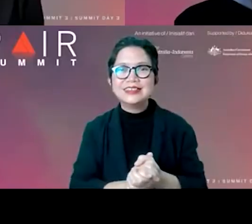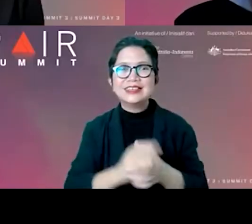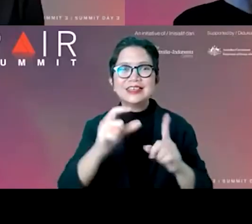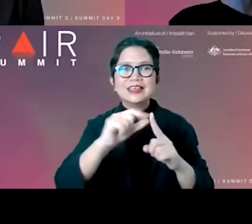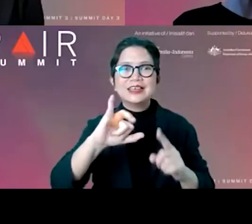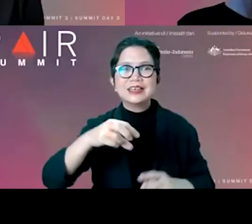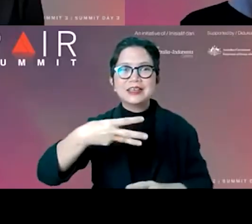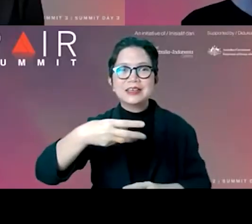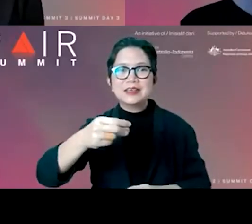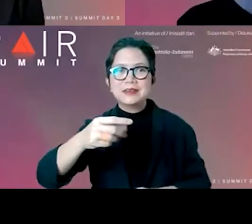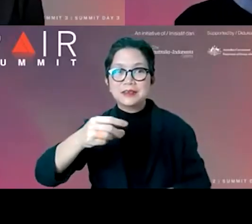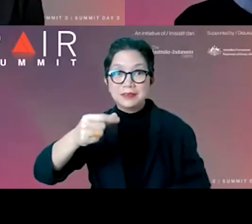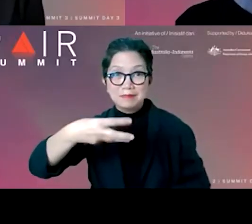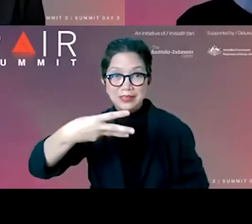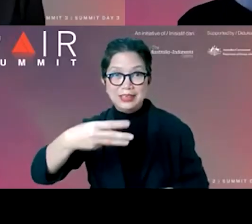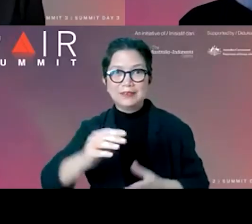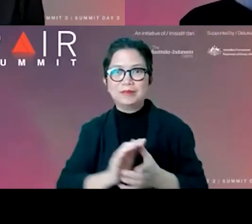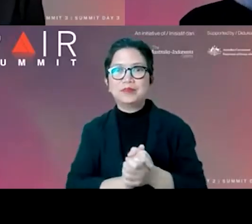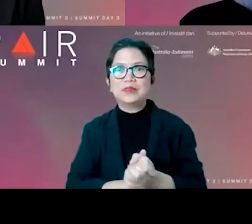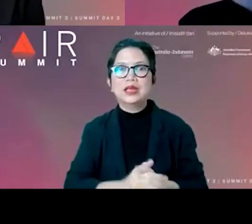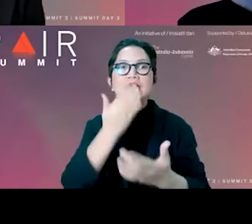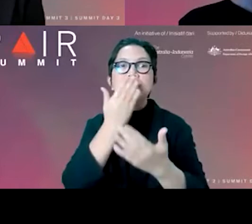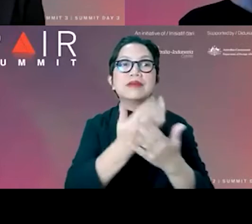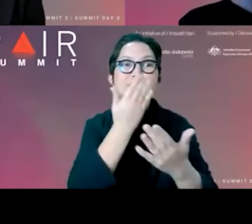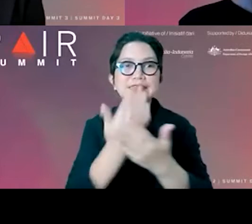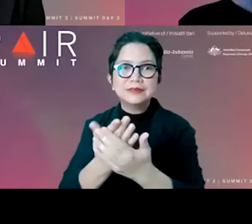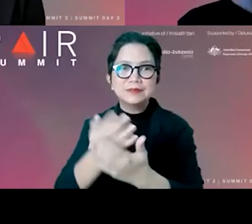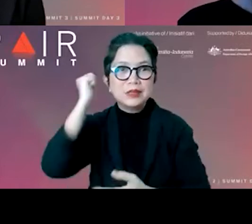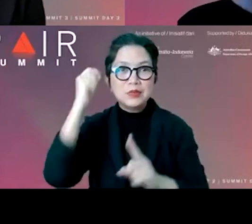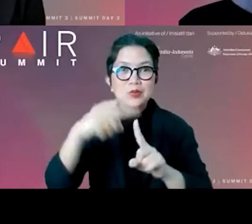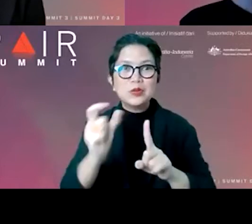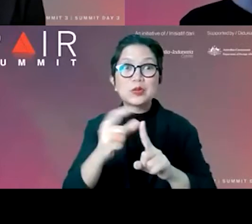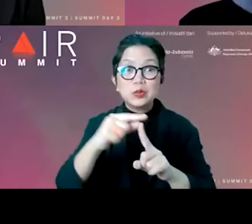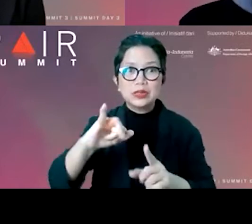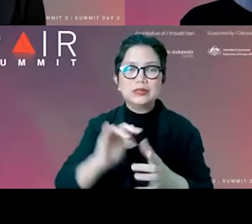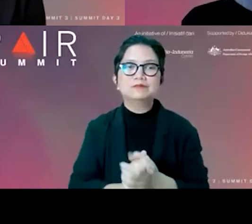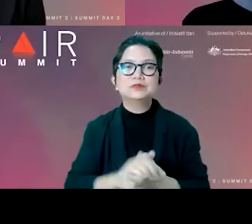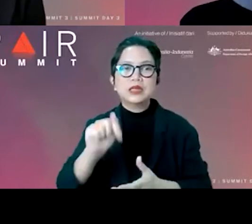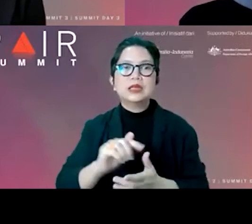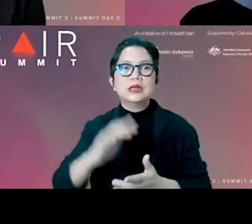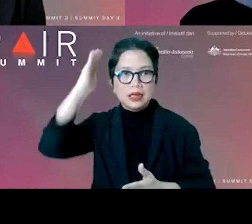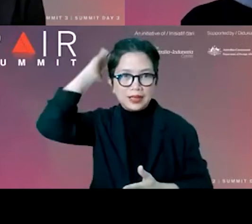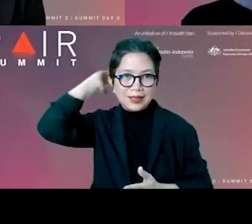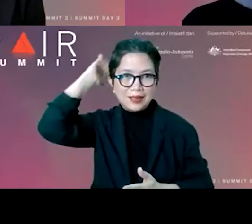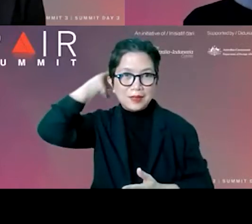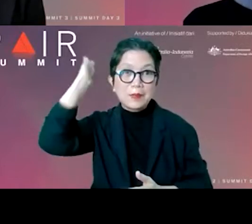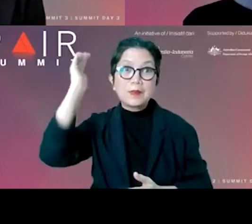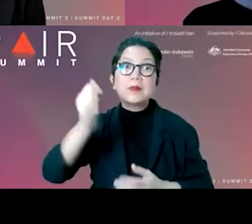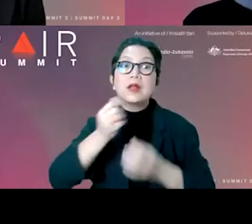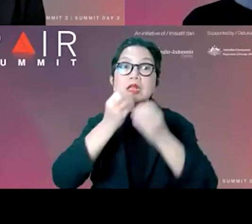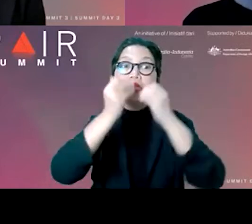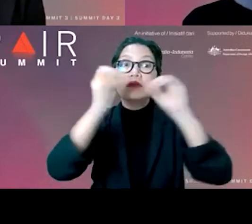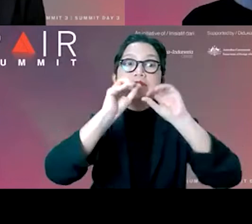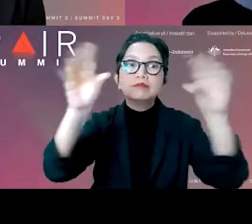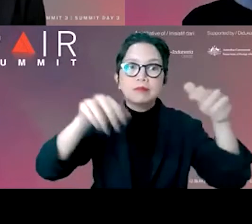Thank you, Bututi. That's great background to the research that you've done. Pierre, I will bring you in here. Lovely to have you join